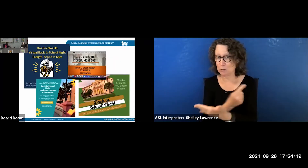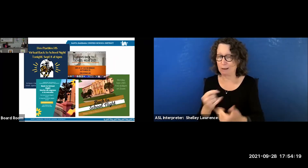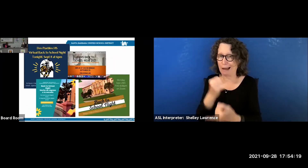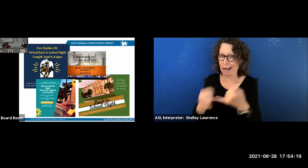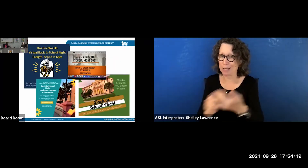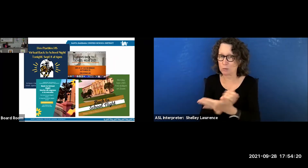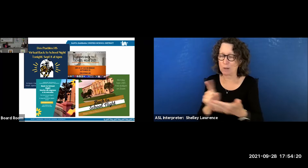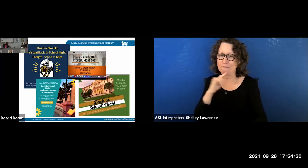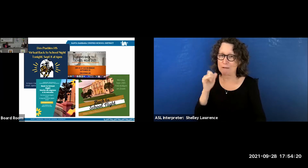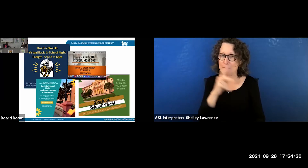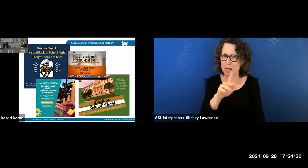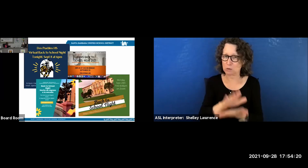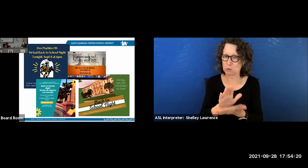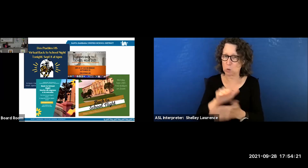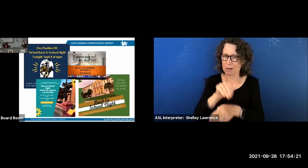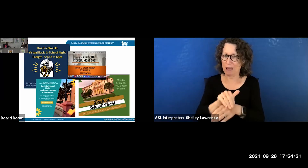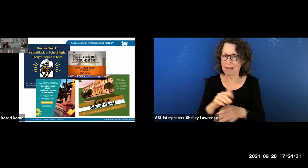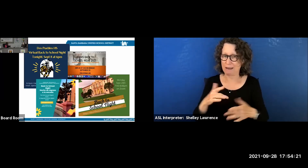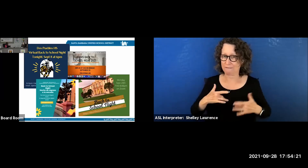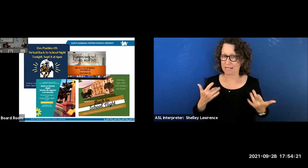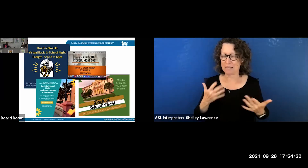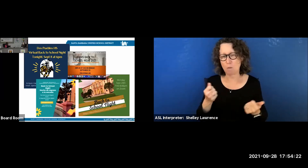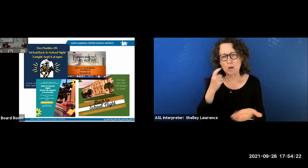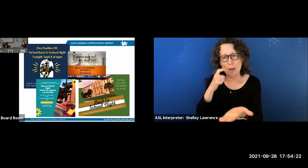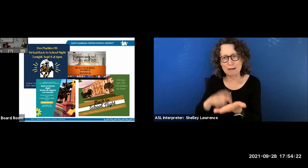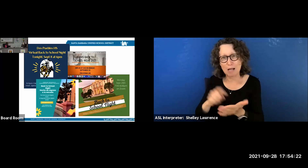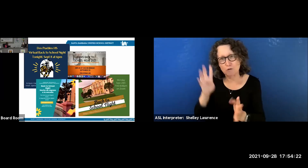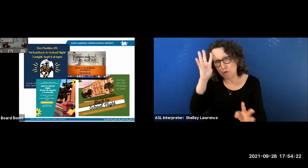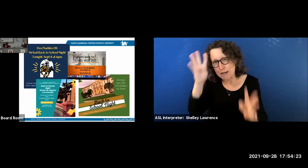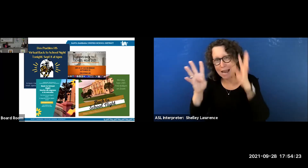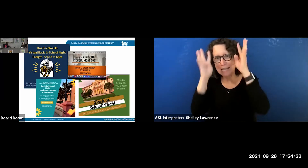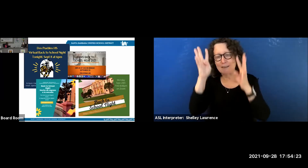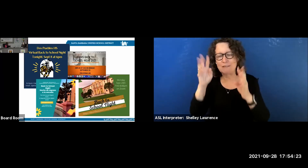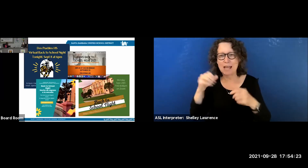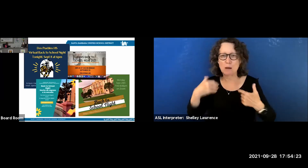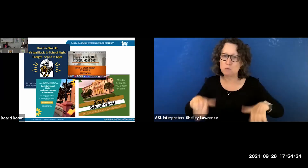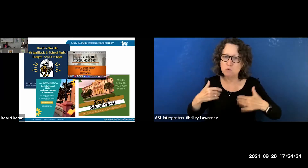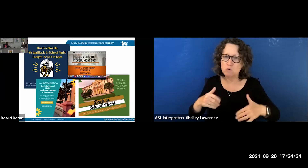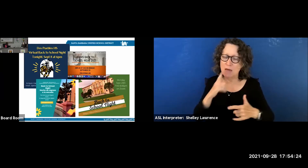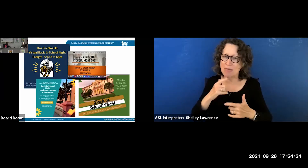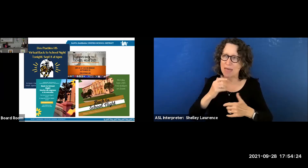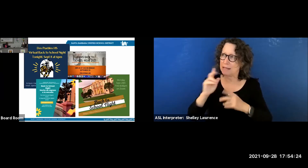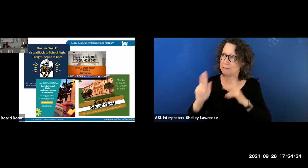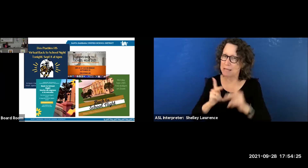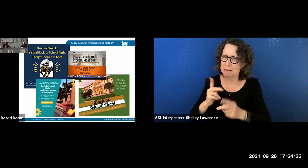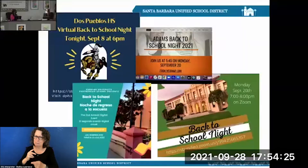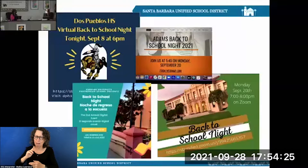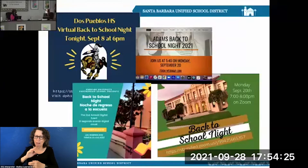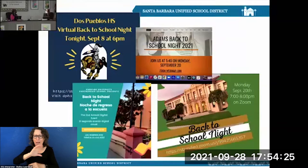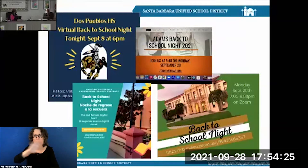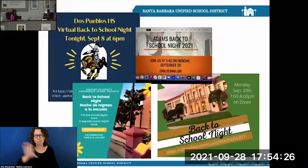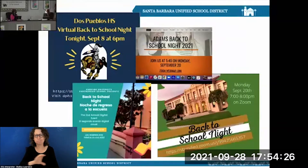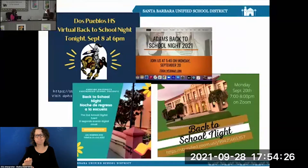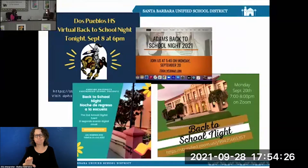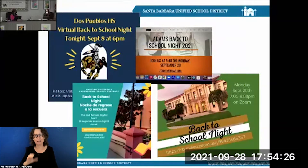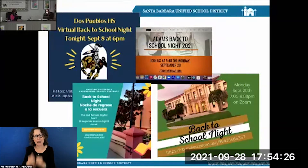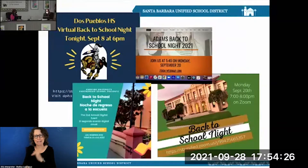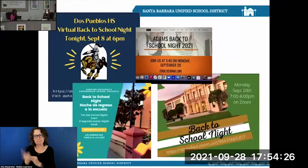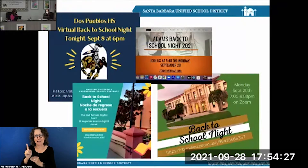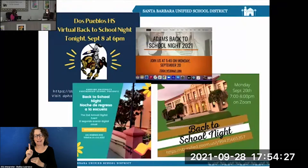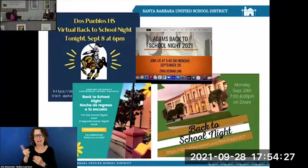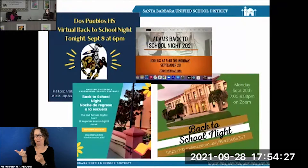of our back to school night events, and I want to acknowledge the creativity and resourcefulness that went into making these online events at the last